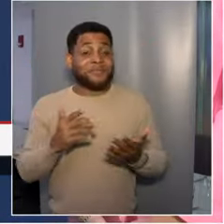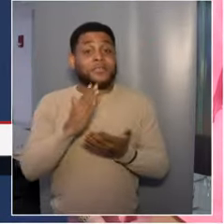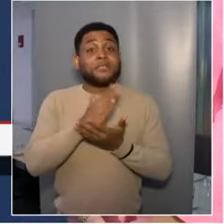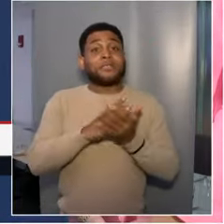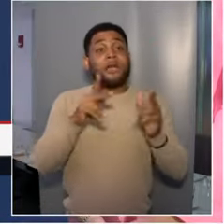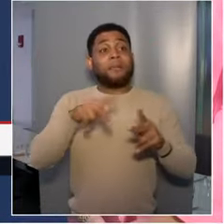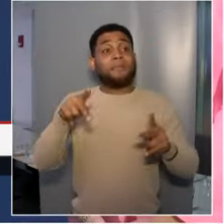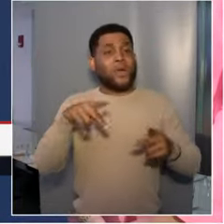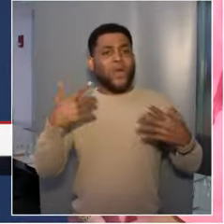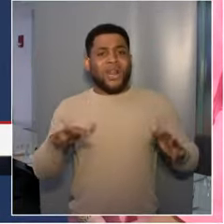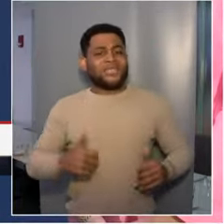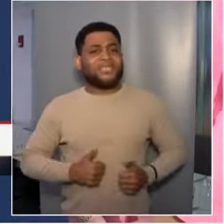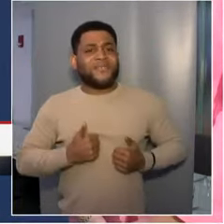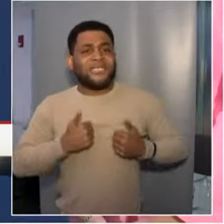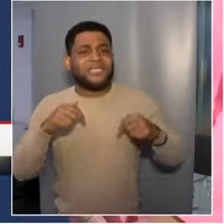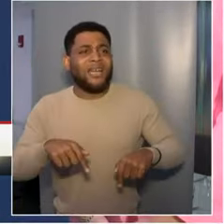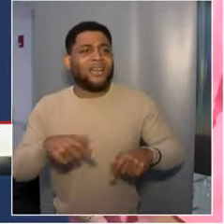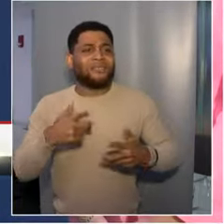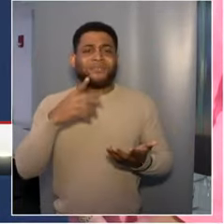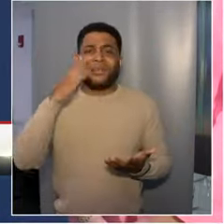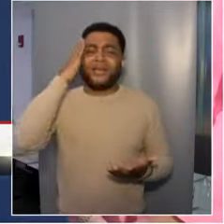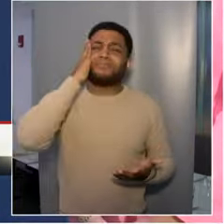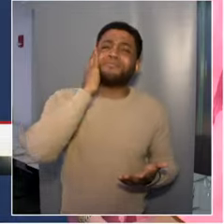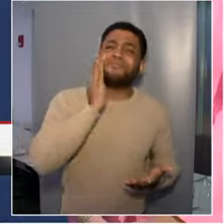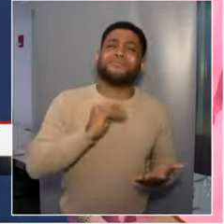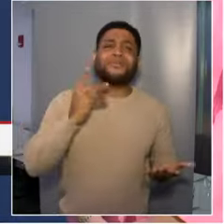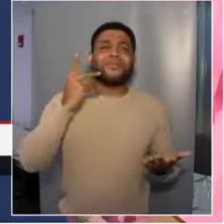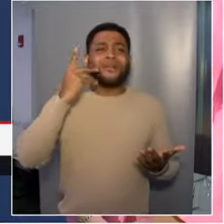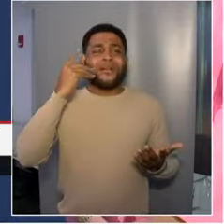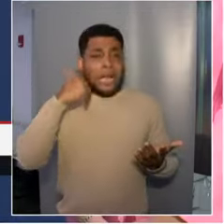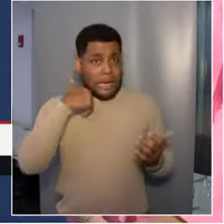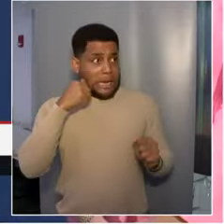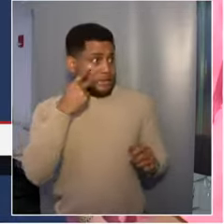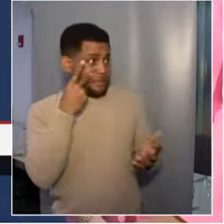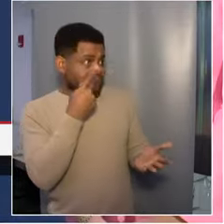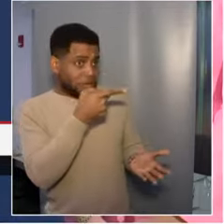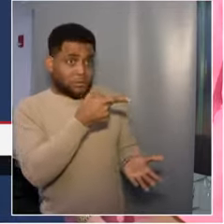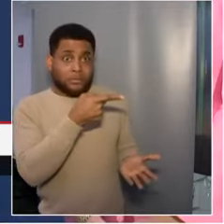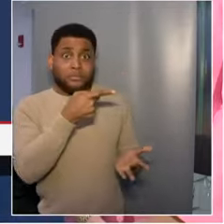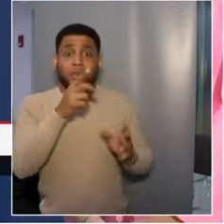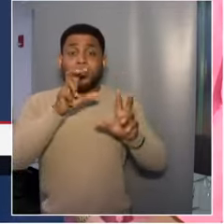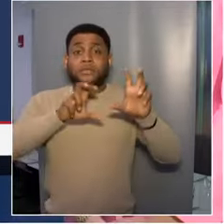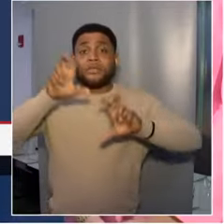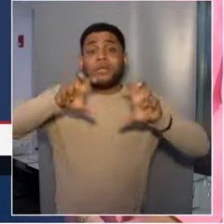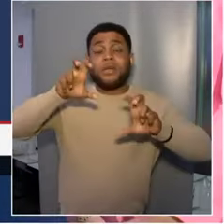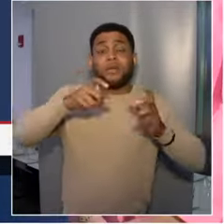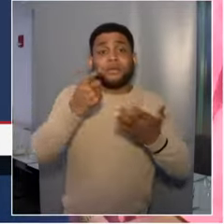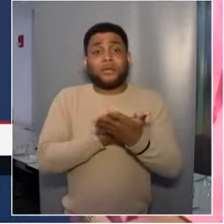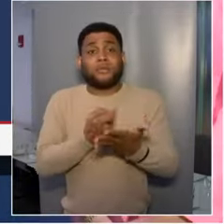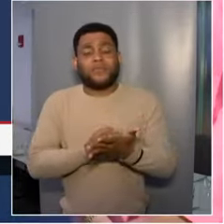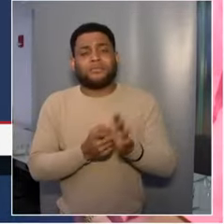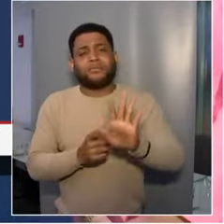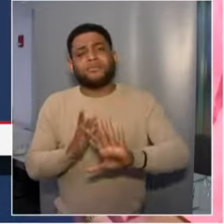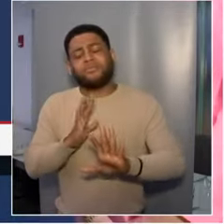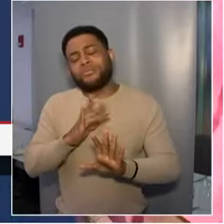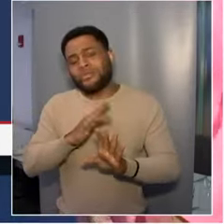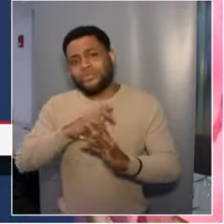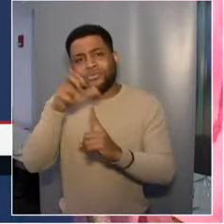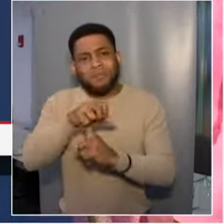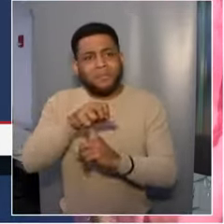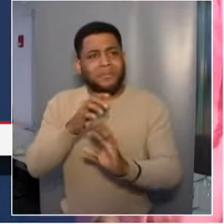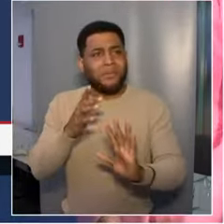time, there's nothing like playoff hockey. There's nothing like, you know, and so we have a really good shot at that.